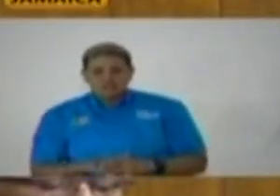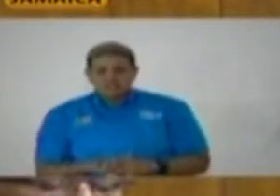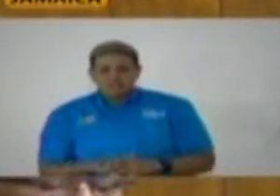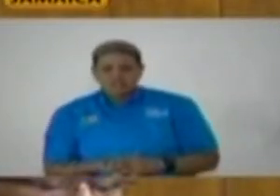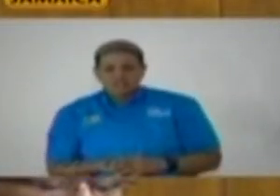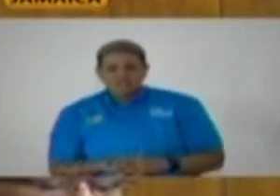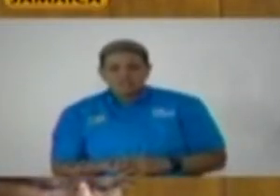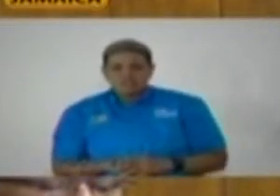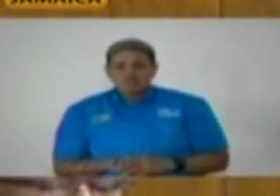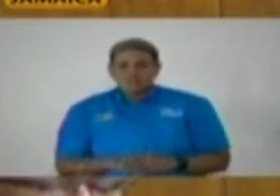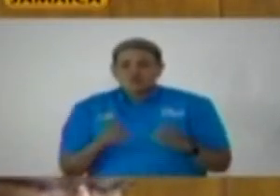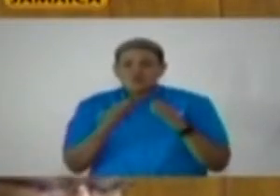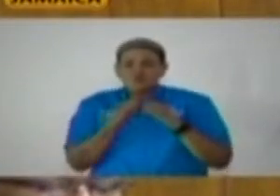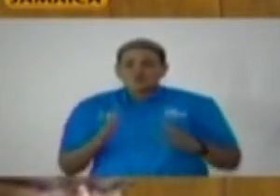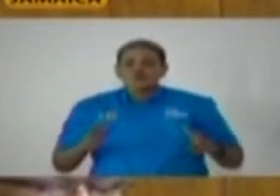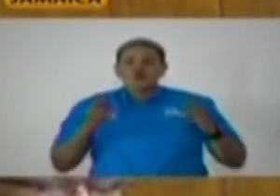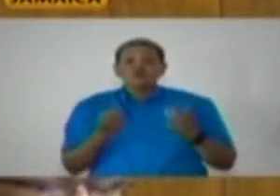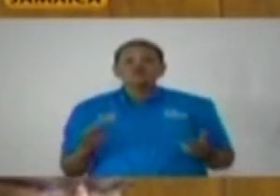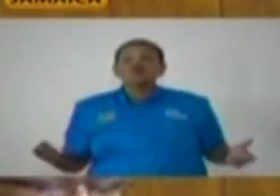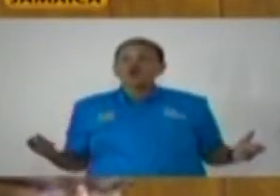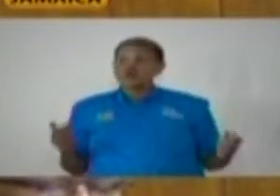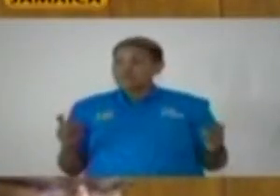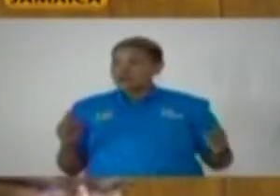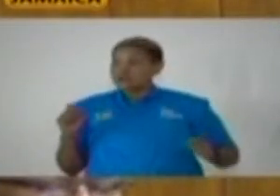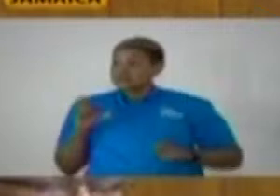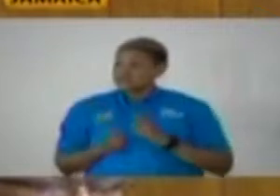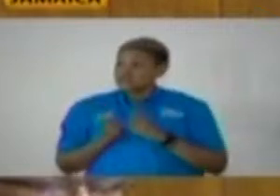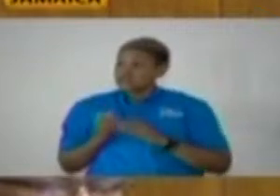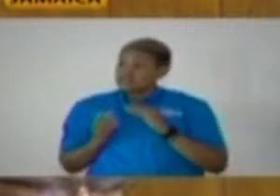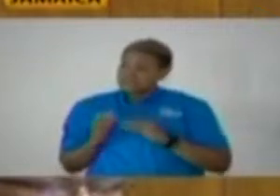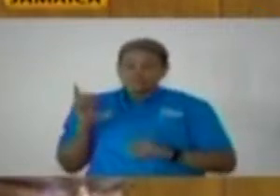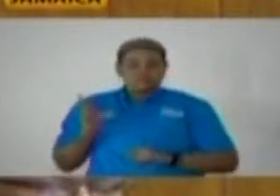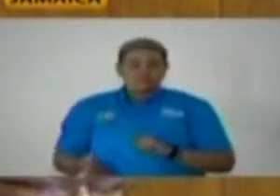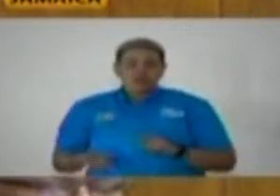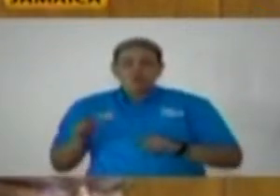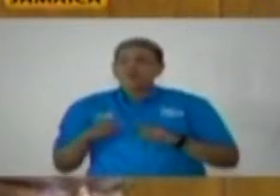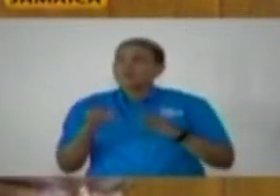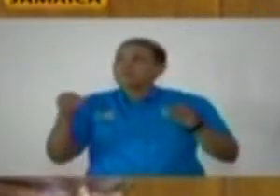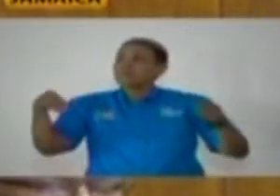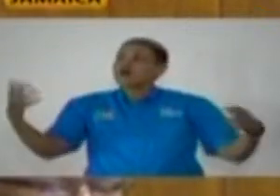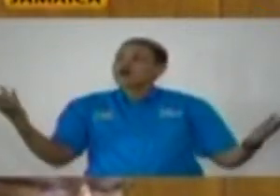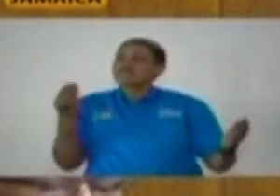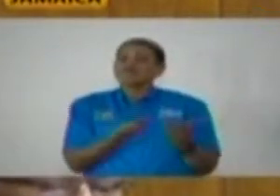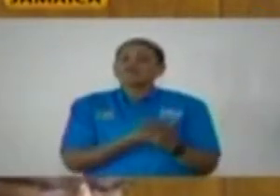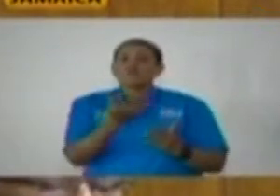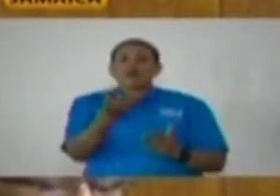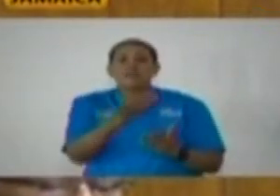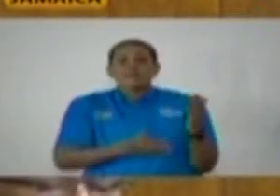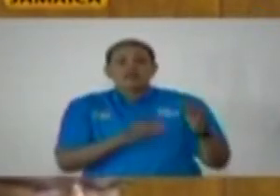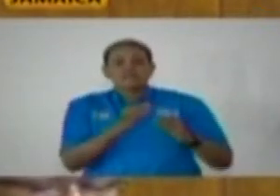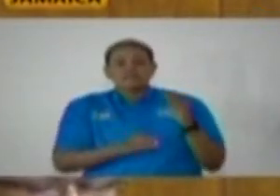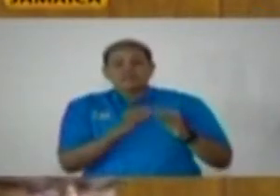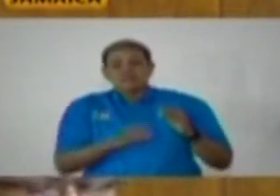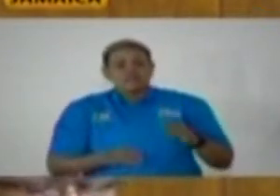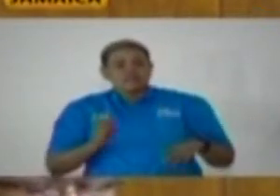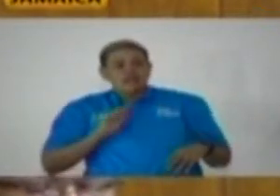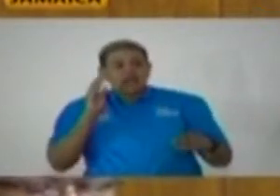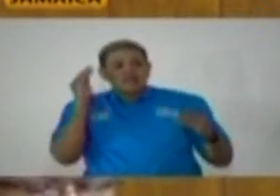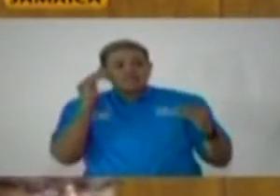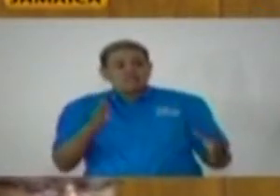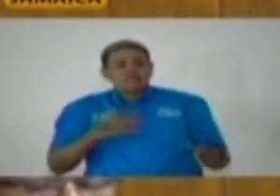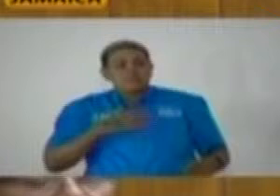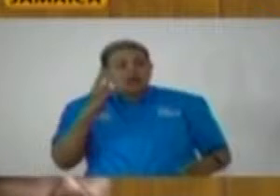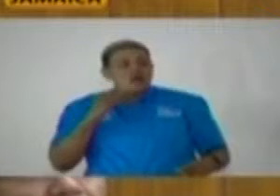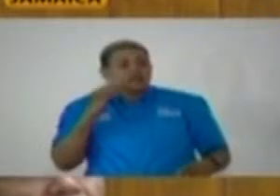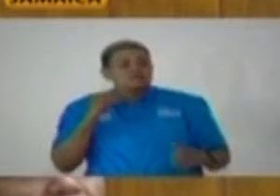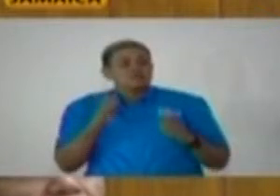truth? Without the resources, they can't do nothing. When they don't have money to buy spare parts, I tell you, my